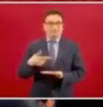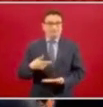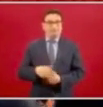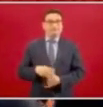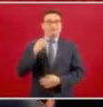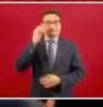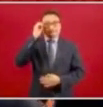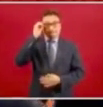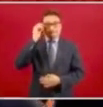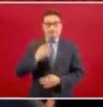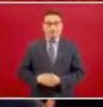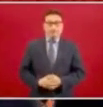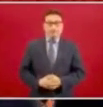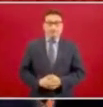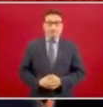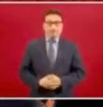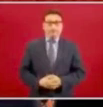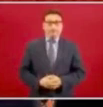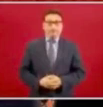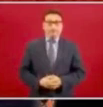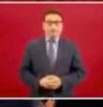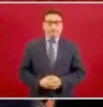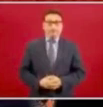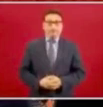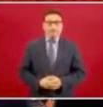I'm gonna stand now.